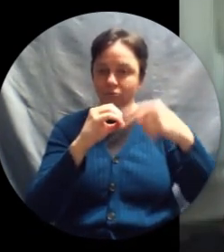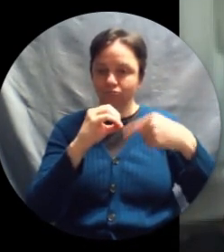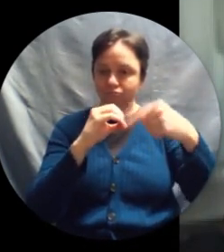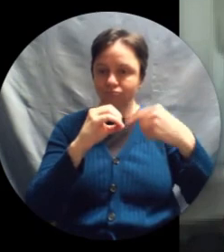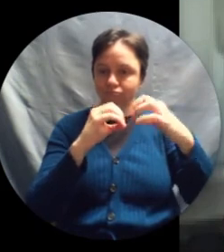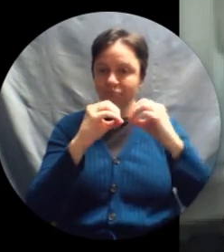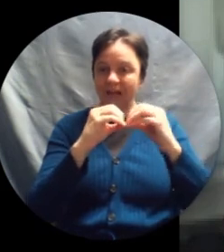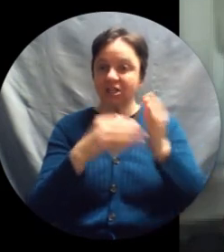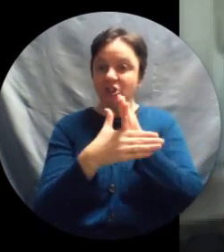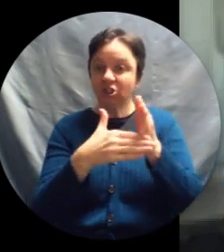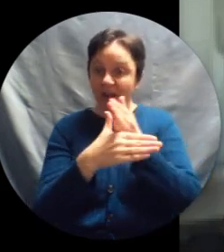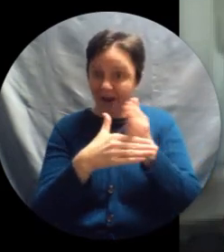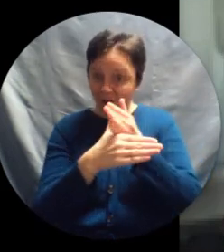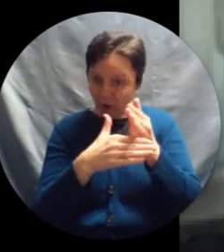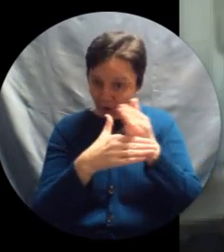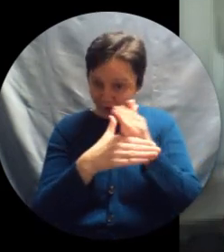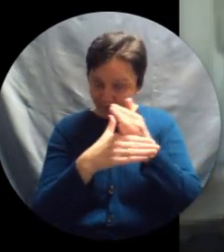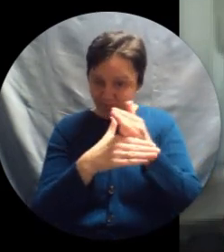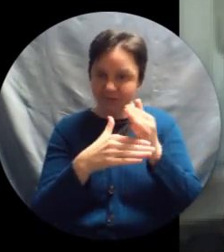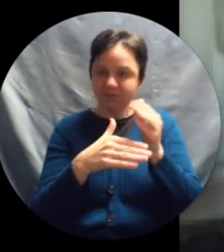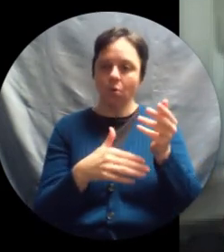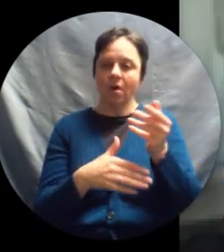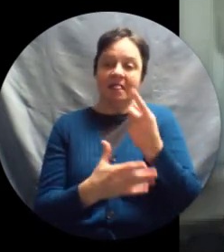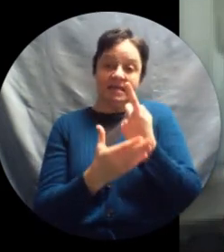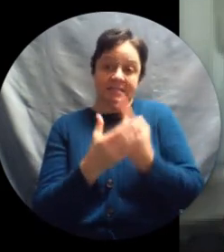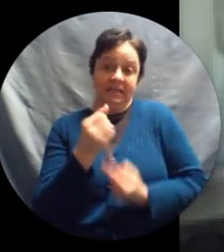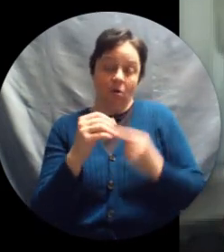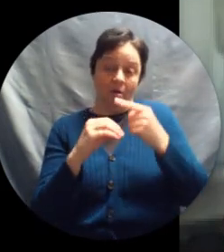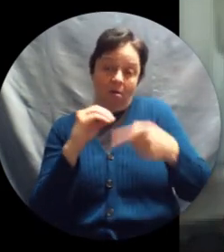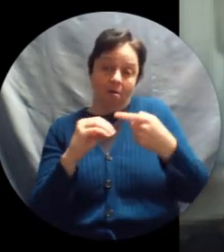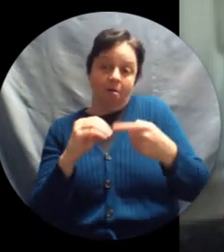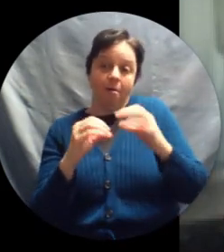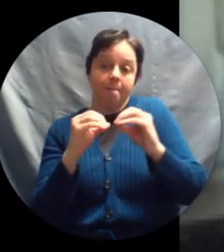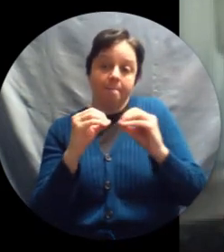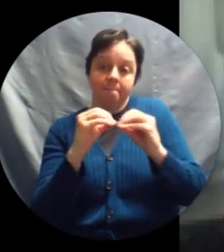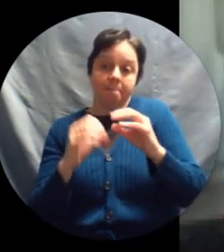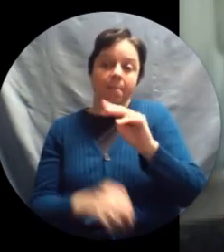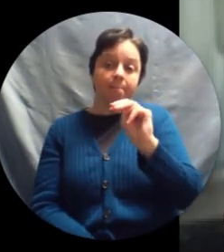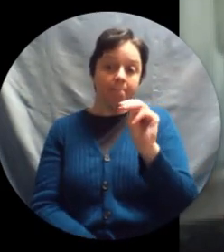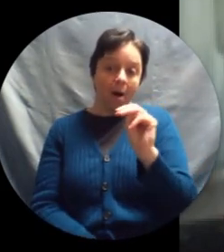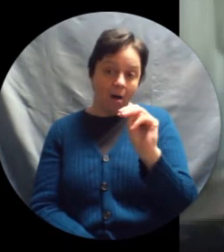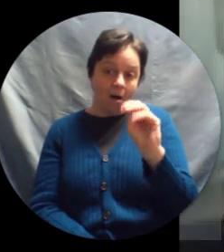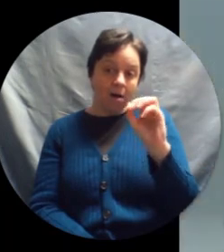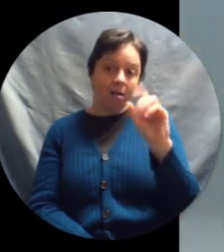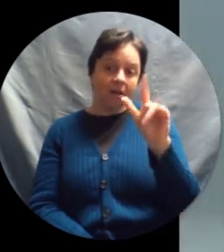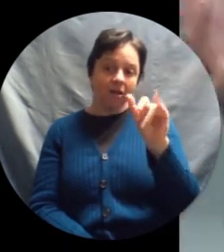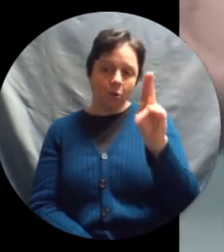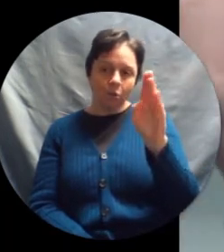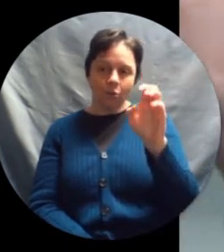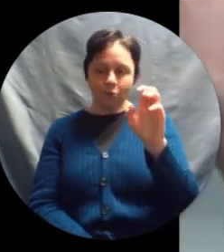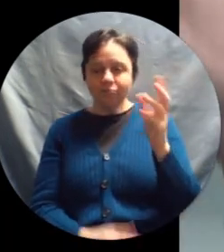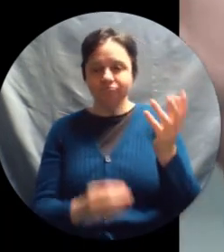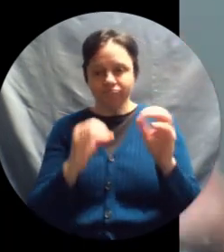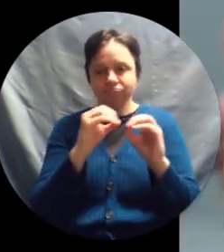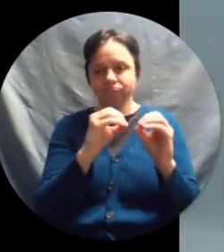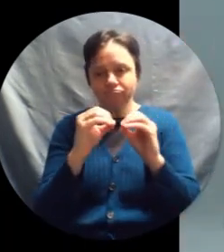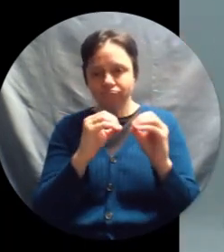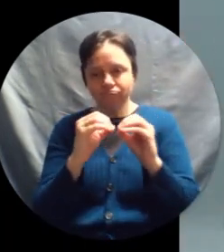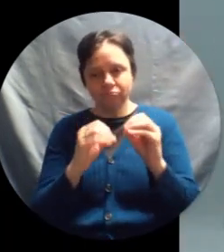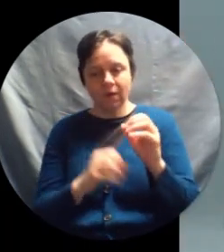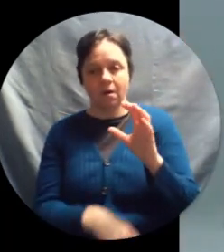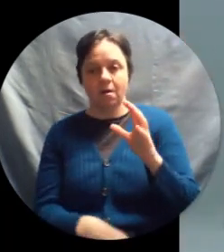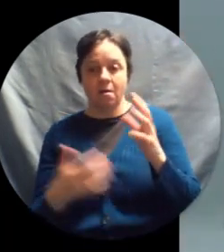covalent bonds are also called molecular bonds, and so when they form that way, then you can call it a molecule. So it doesn't matter,